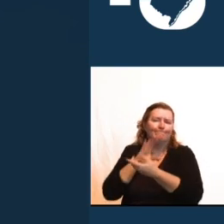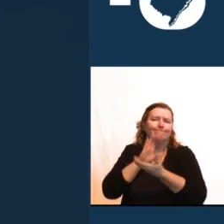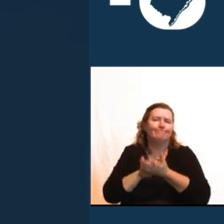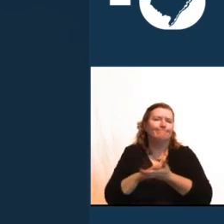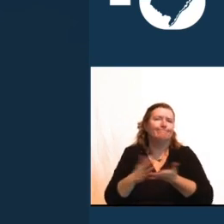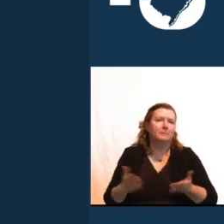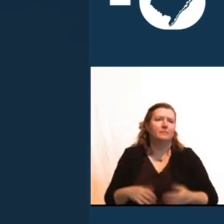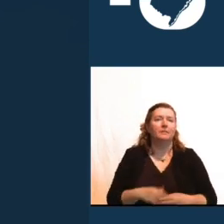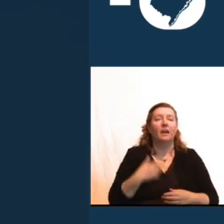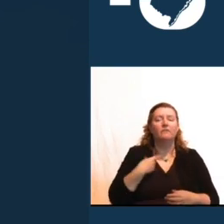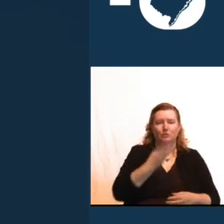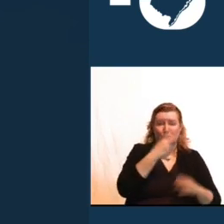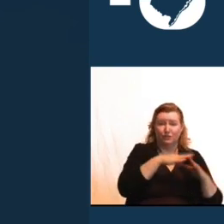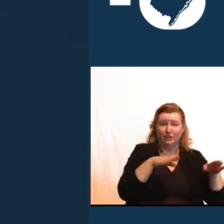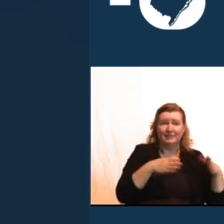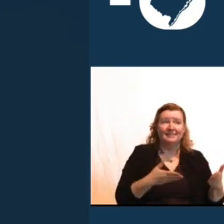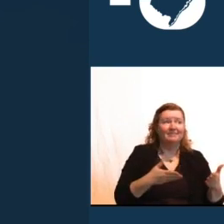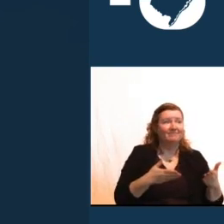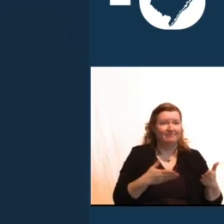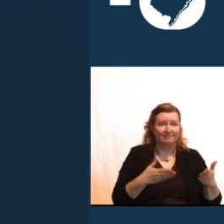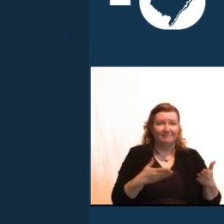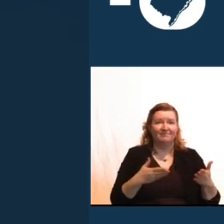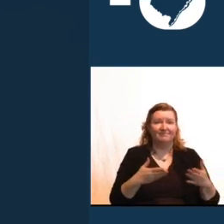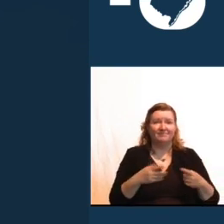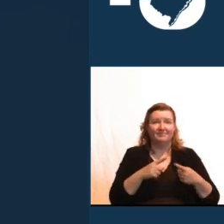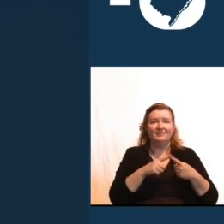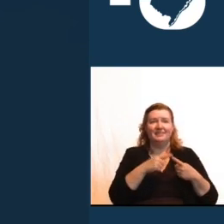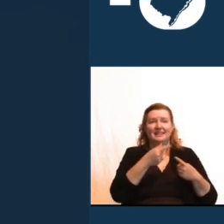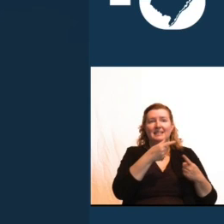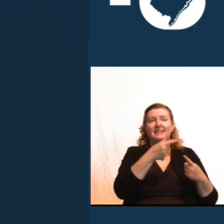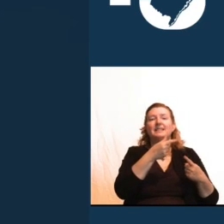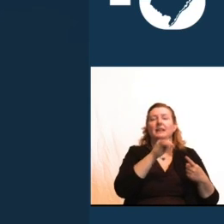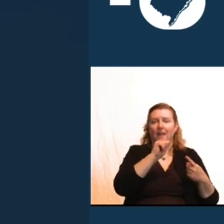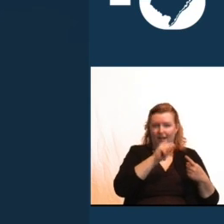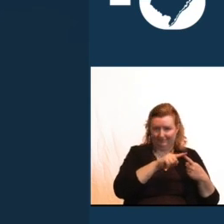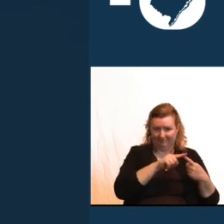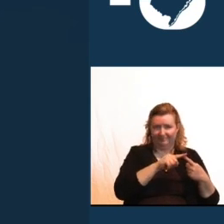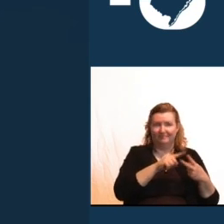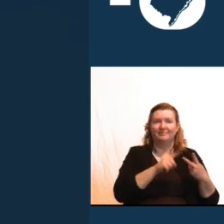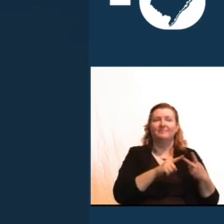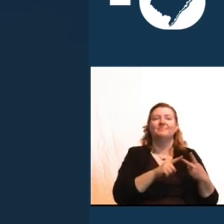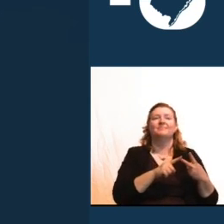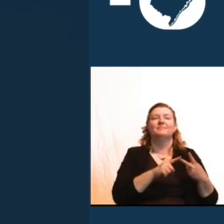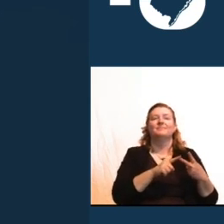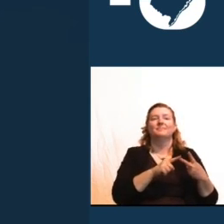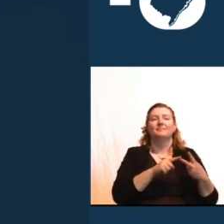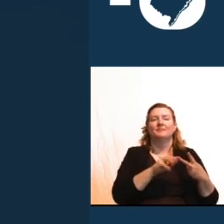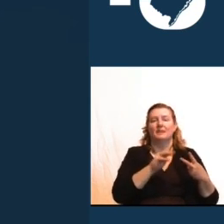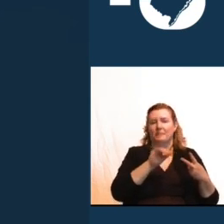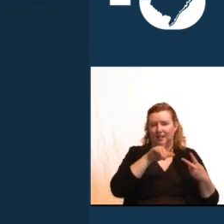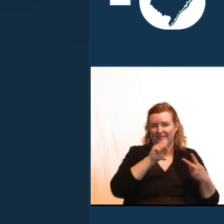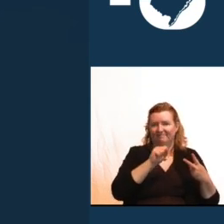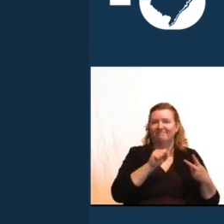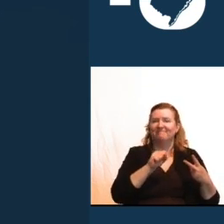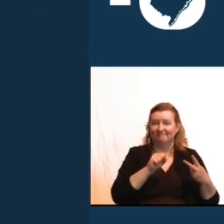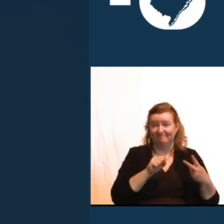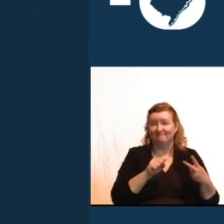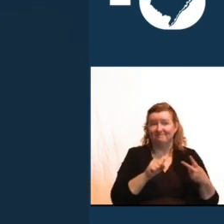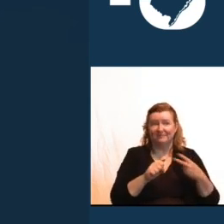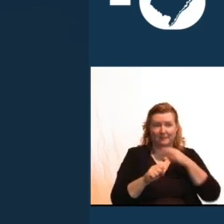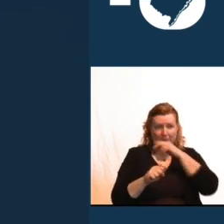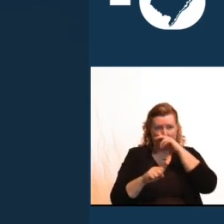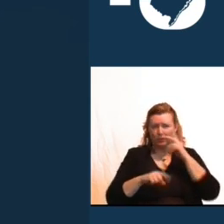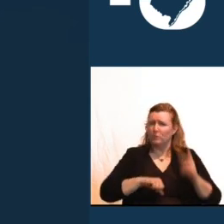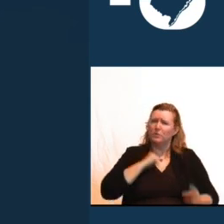Miles, who was 7, of whom he was rightfully very proud. Ro was so proud of the career opportunity he was given because of his